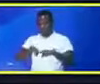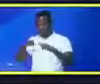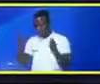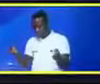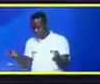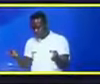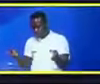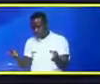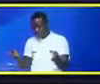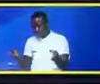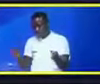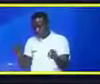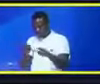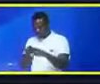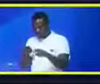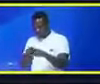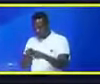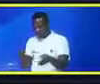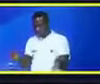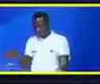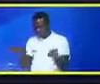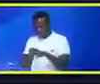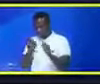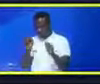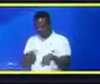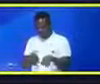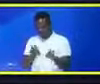and doors can close.